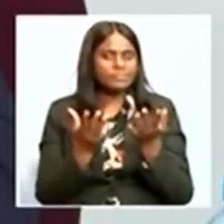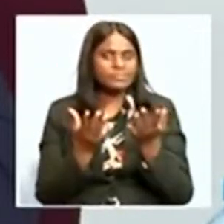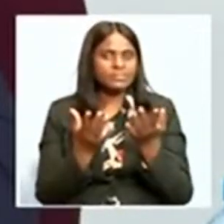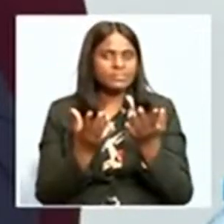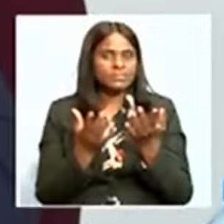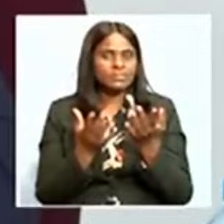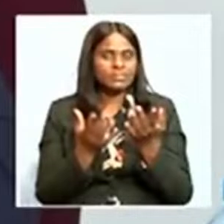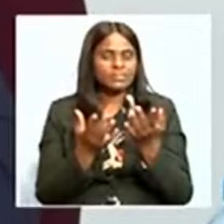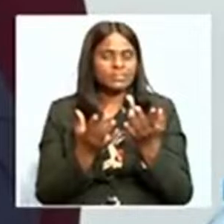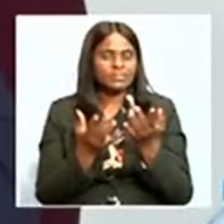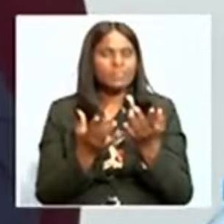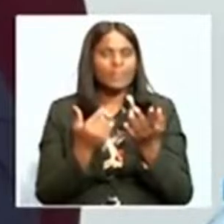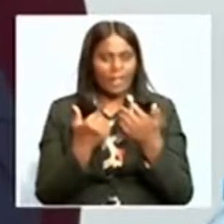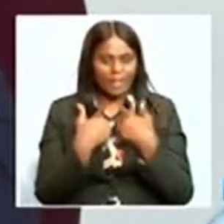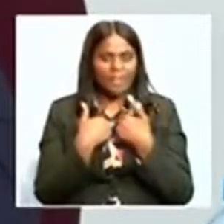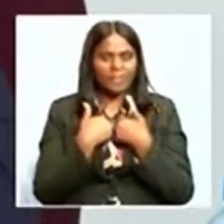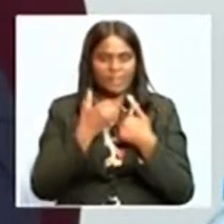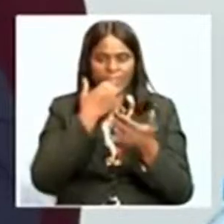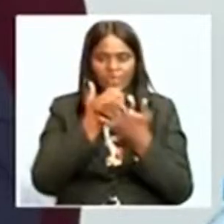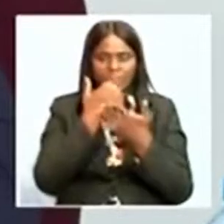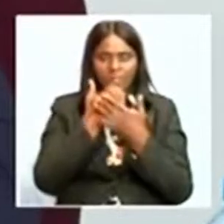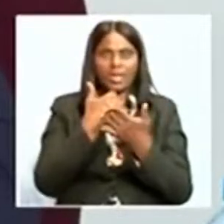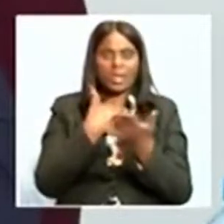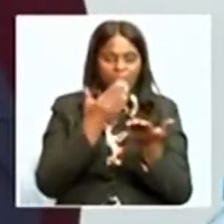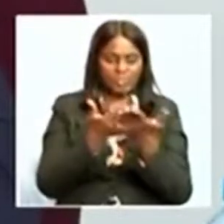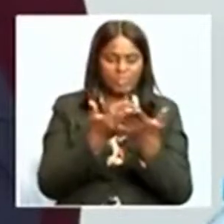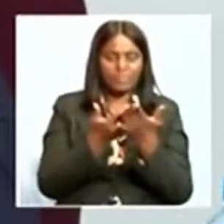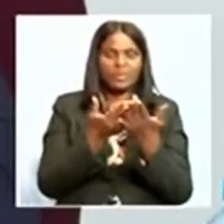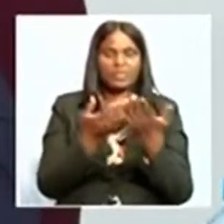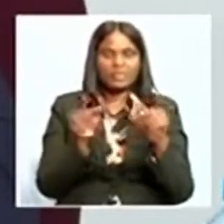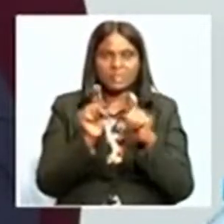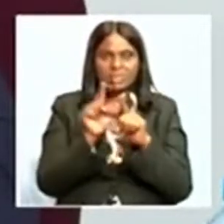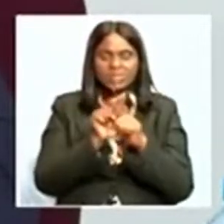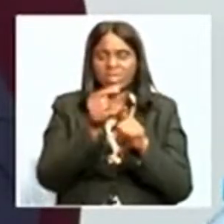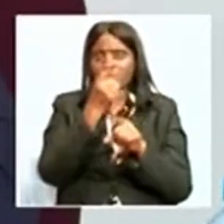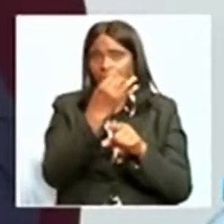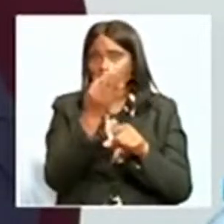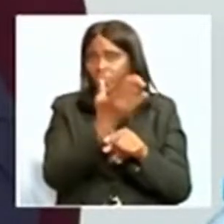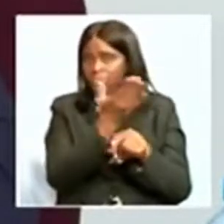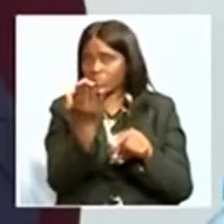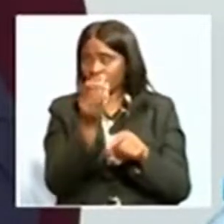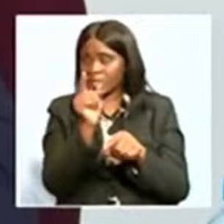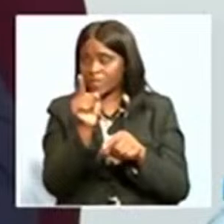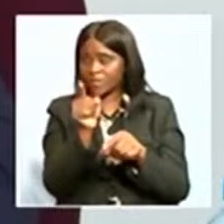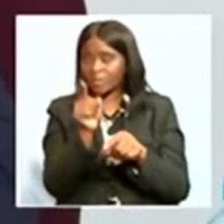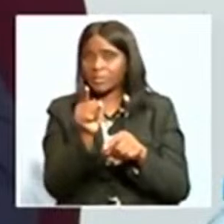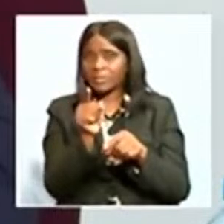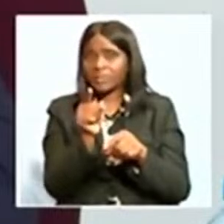And I've got evidence to that effect. In fact, one of the